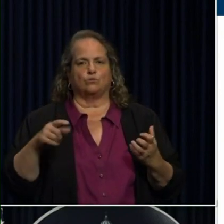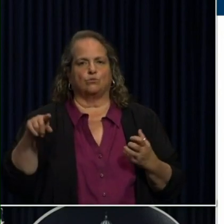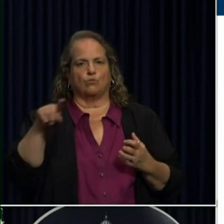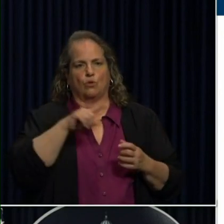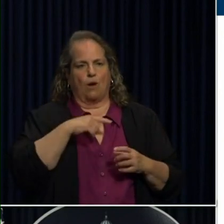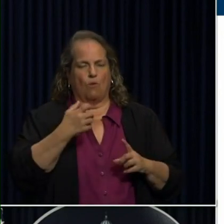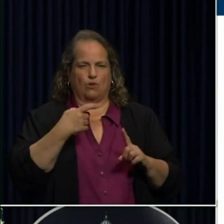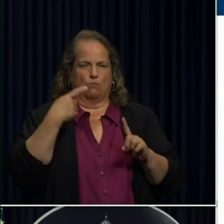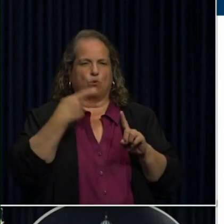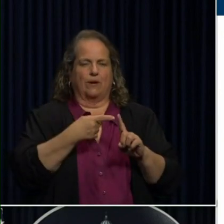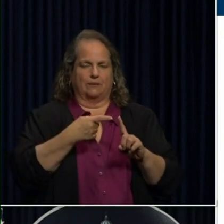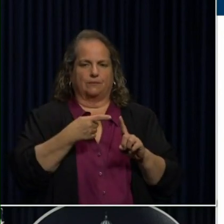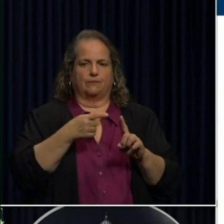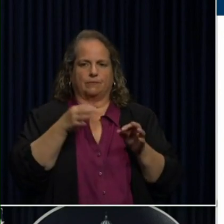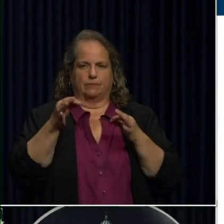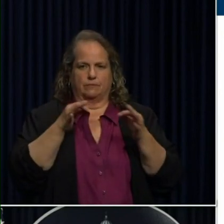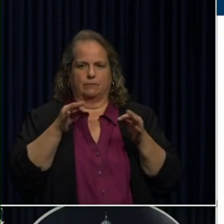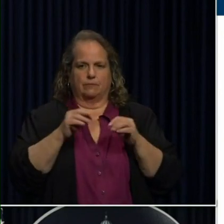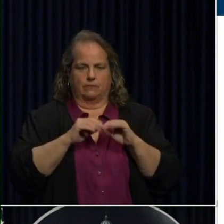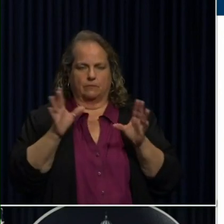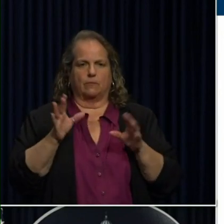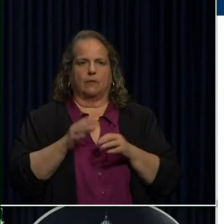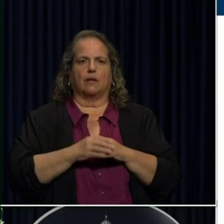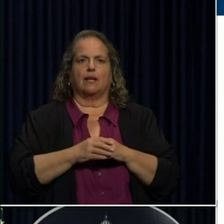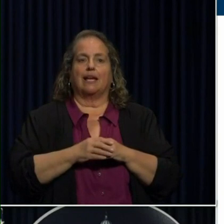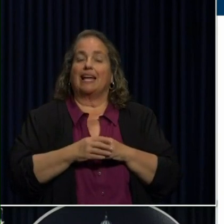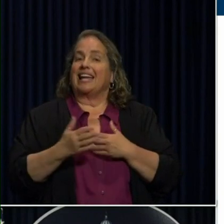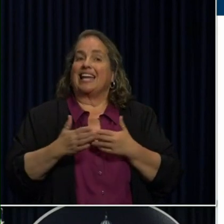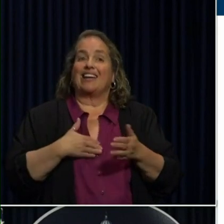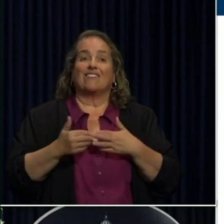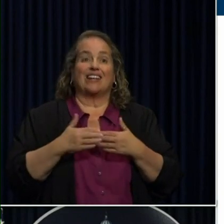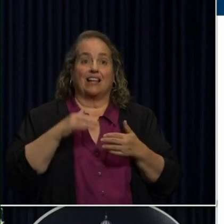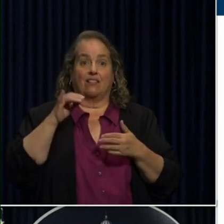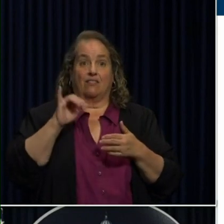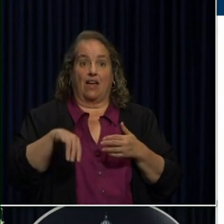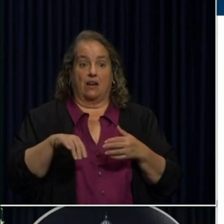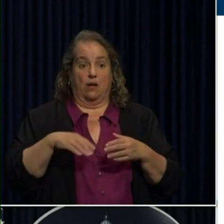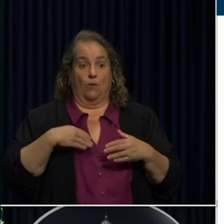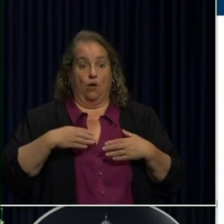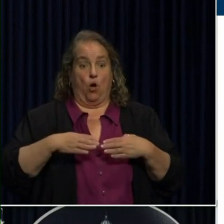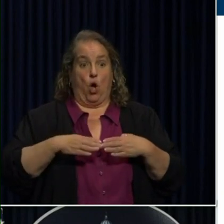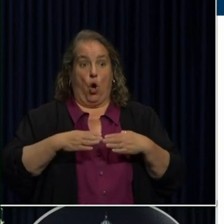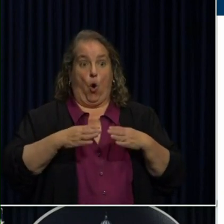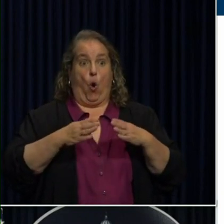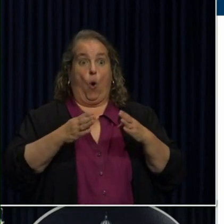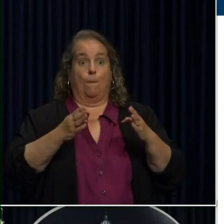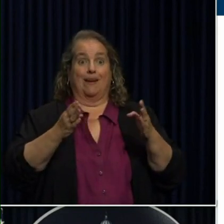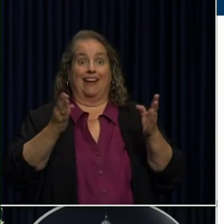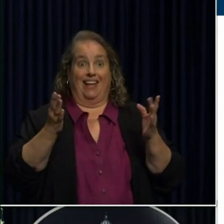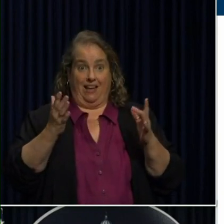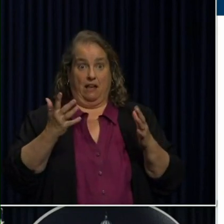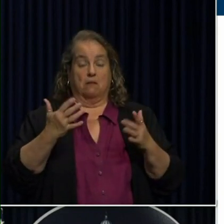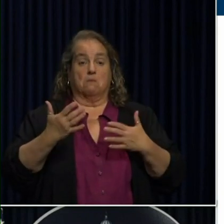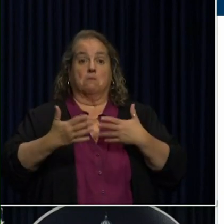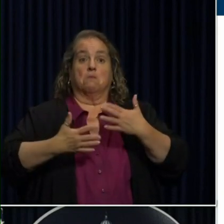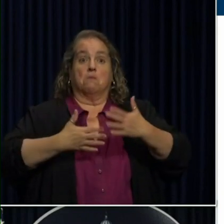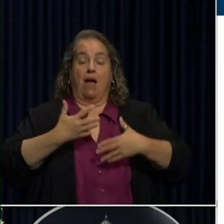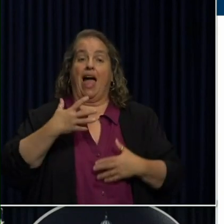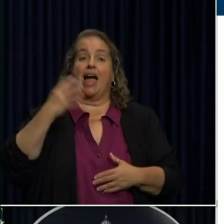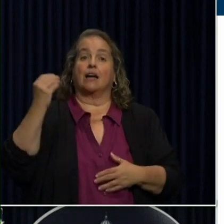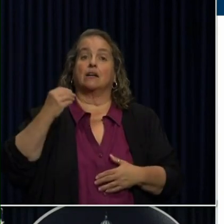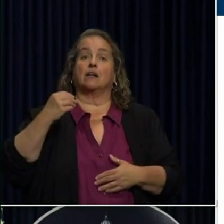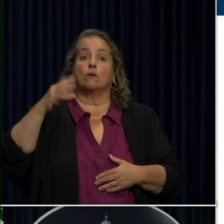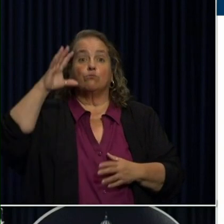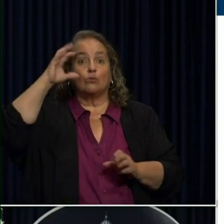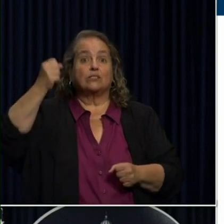point out that even in that opening, and even with the White House guidance,